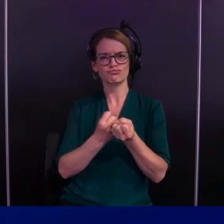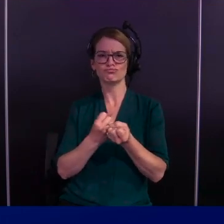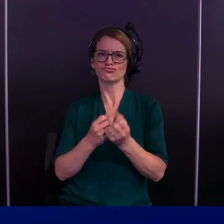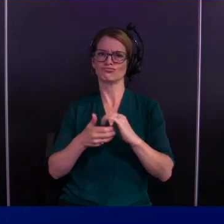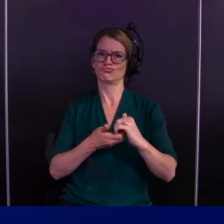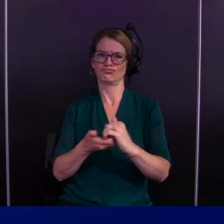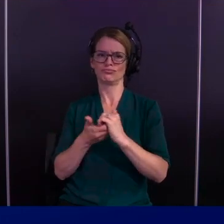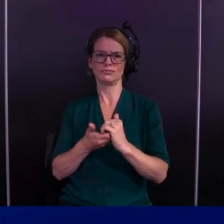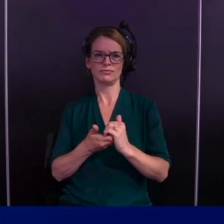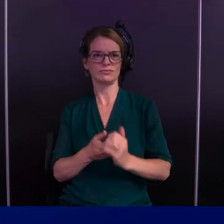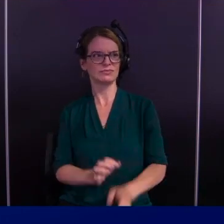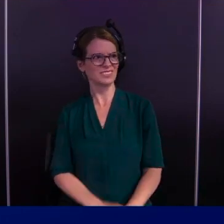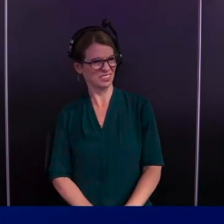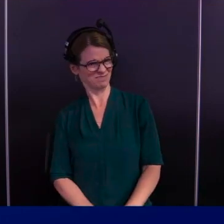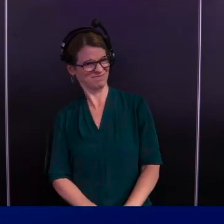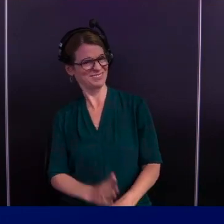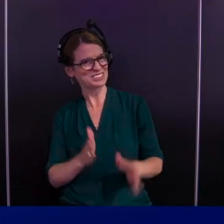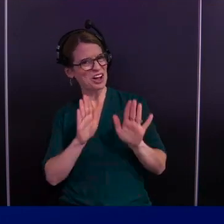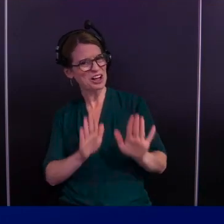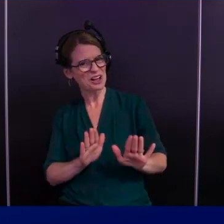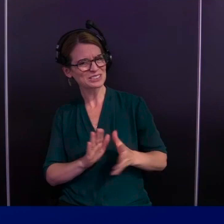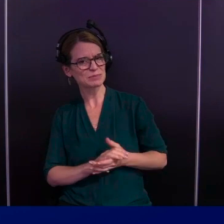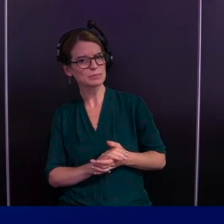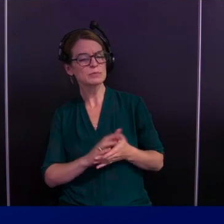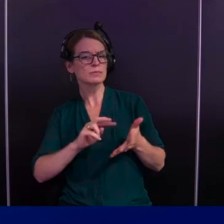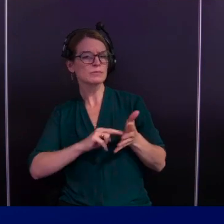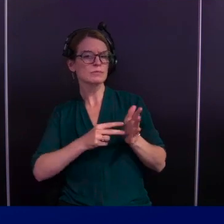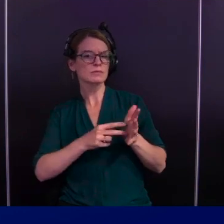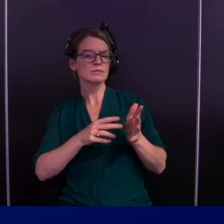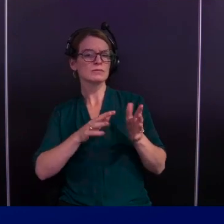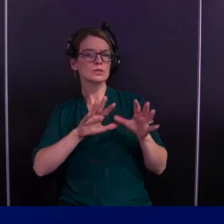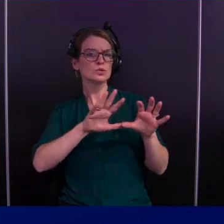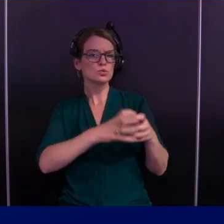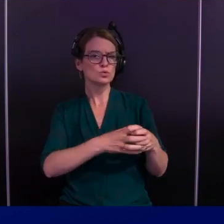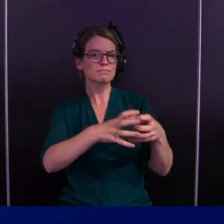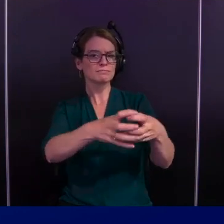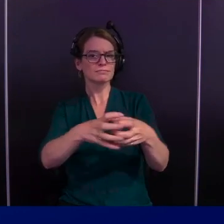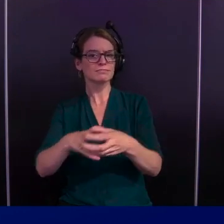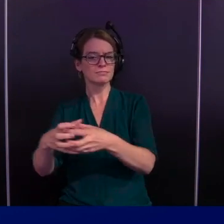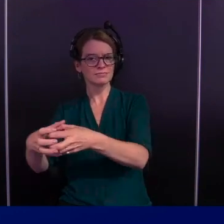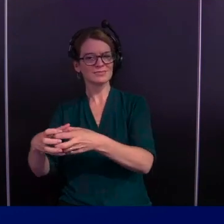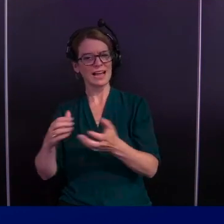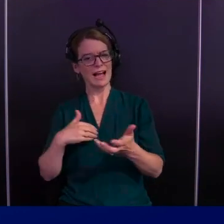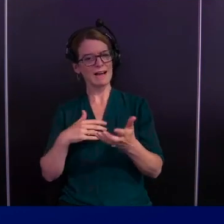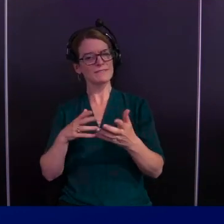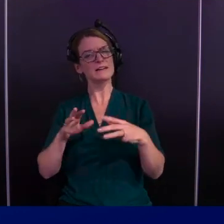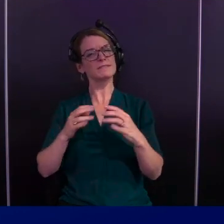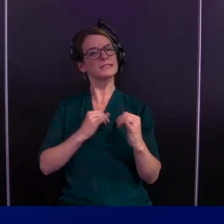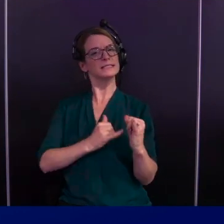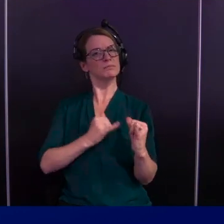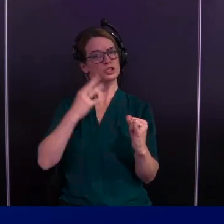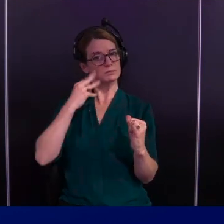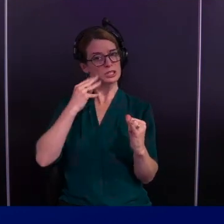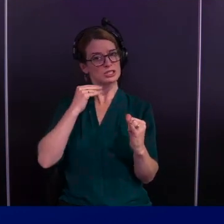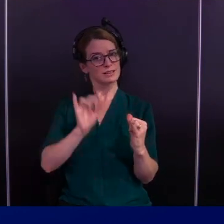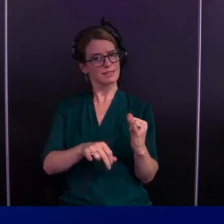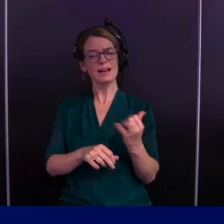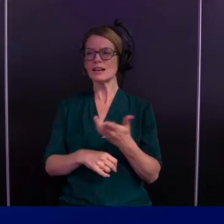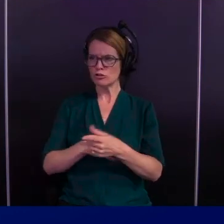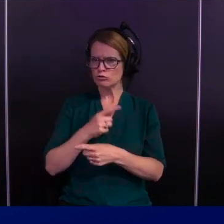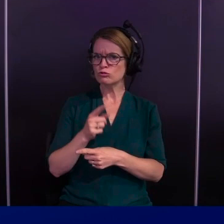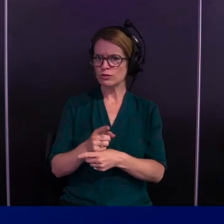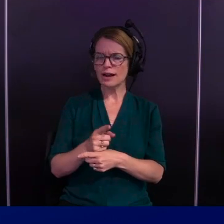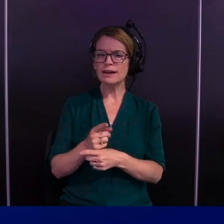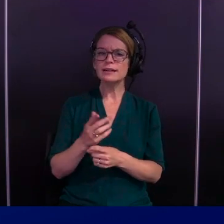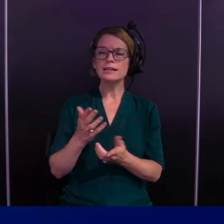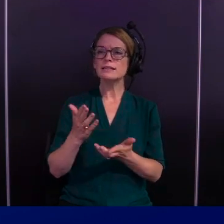That's awesome. Yeah. That is so awesome. So groups for people that are living a similar walk or... Exactly, yeah. And then even people that come from